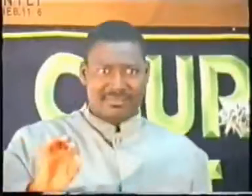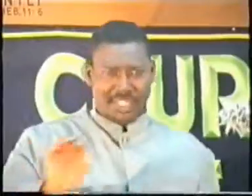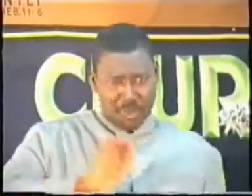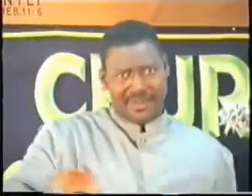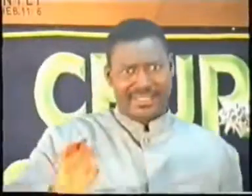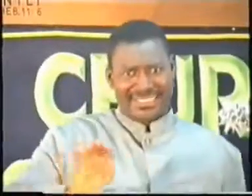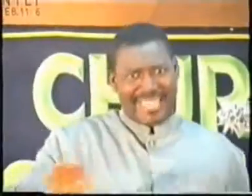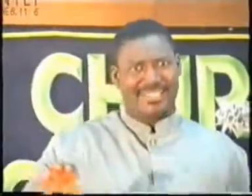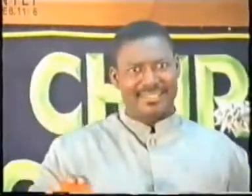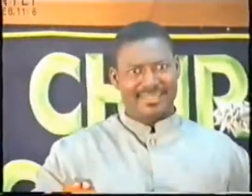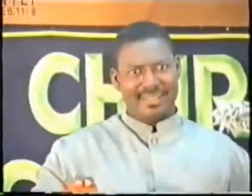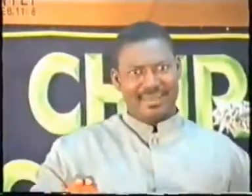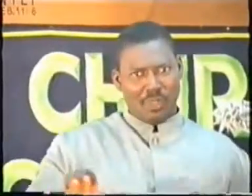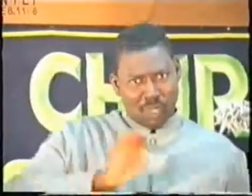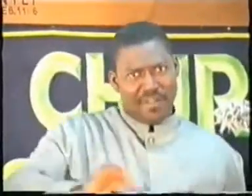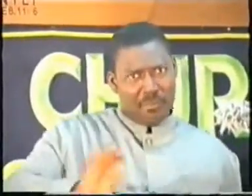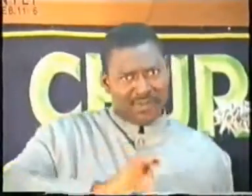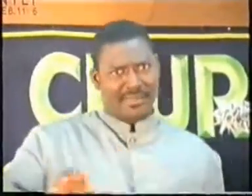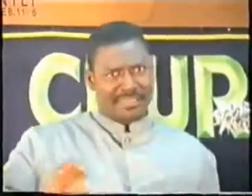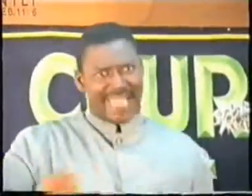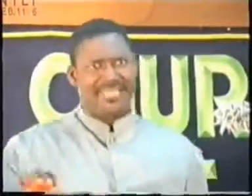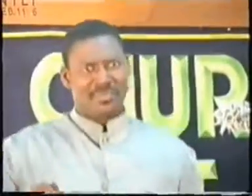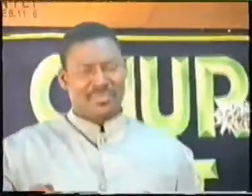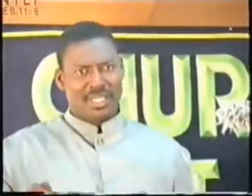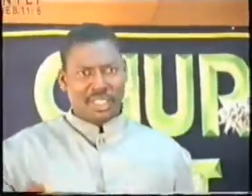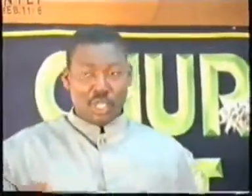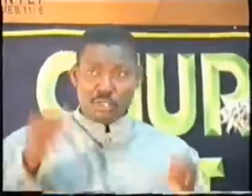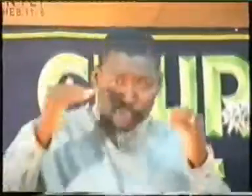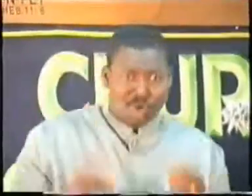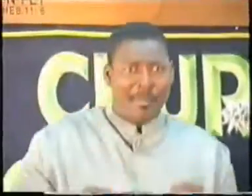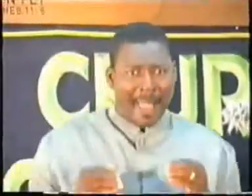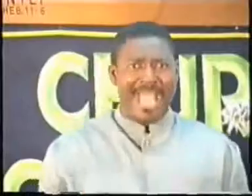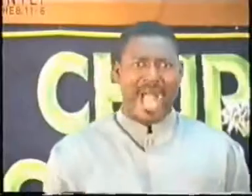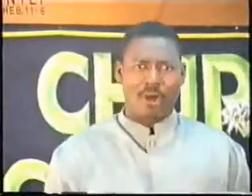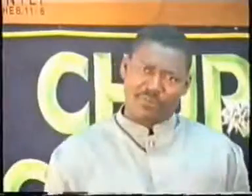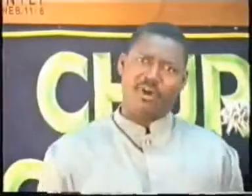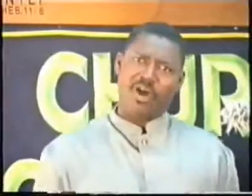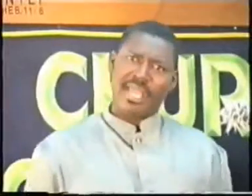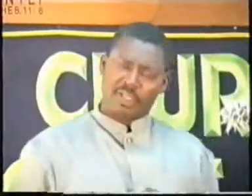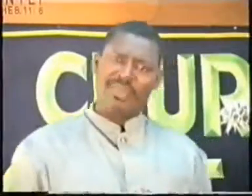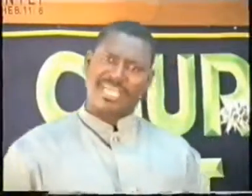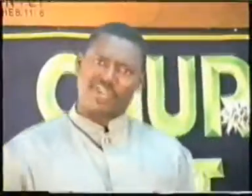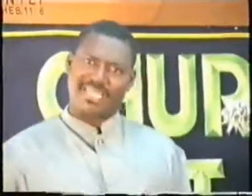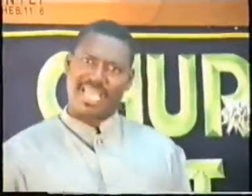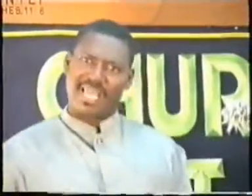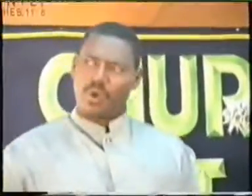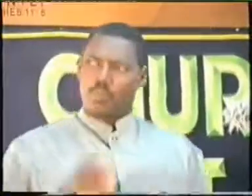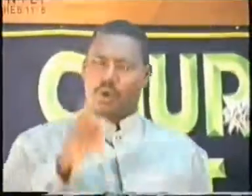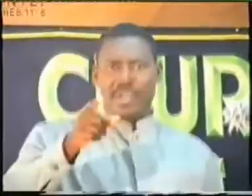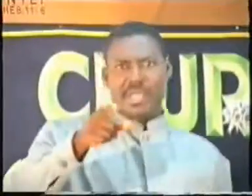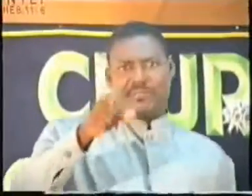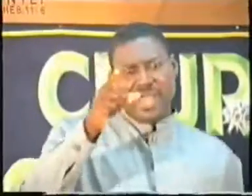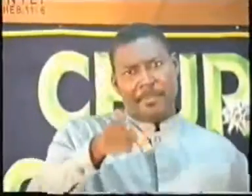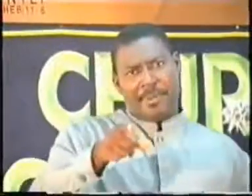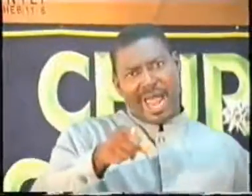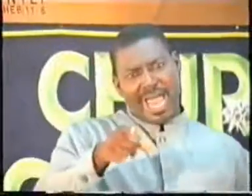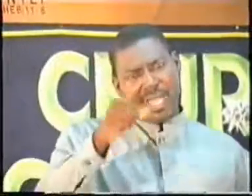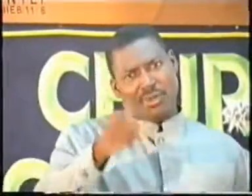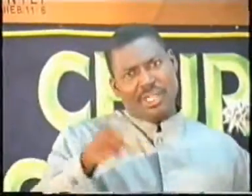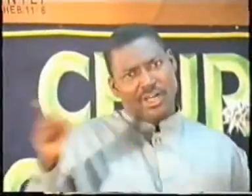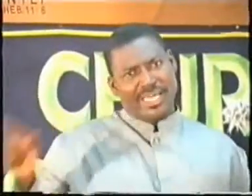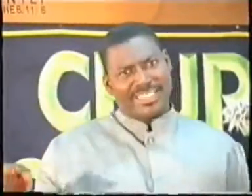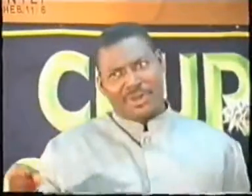year? January tight. What year? February tight. Till to me could do baby. So for it to me catch all say. Well, every